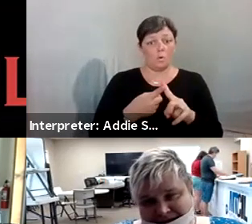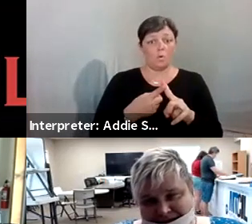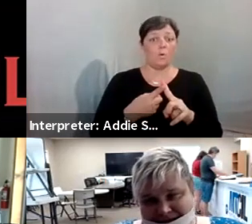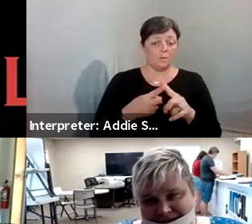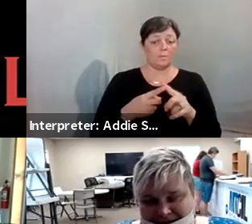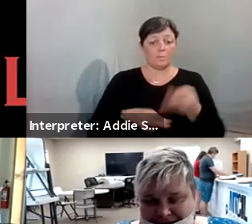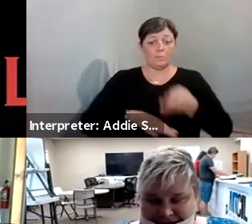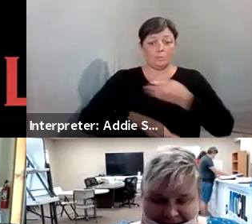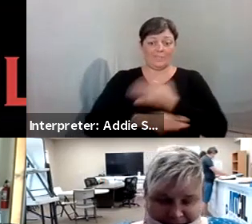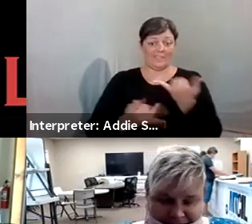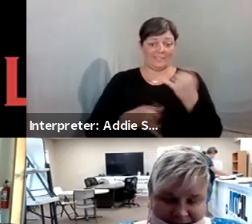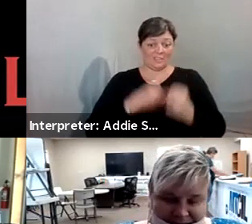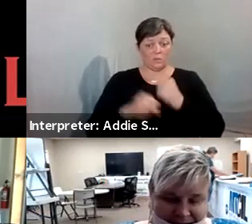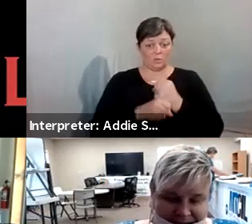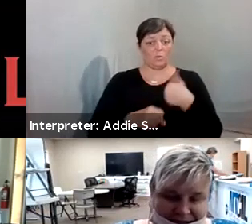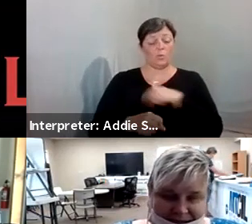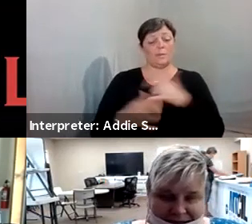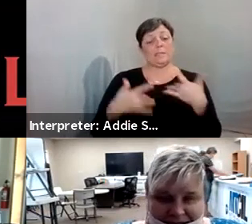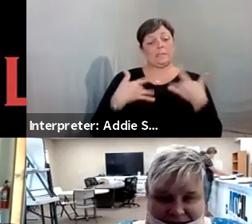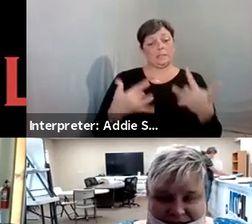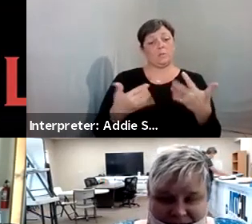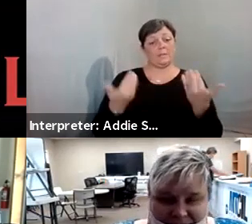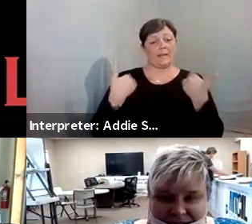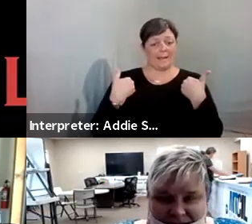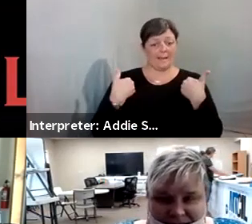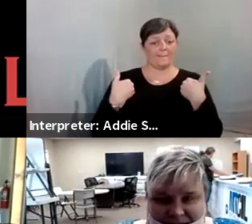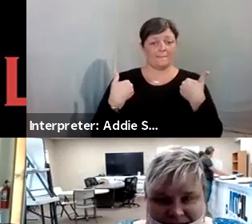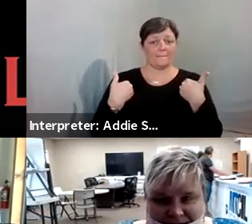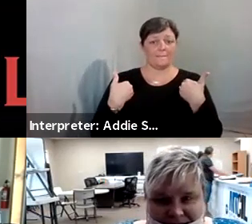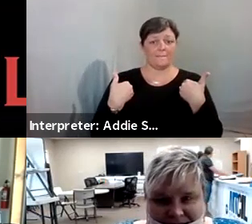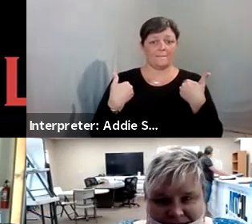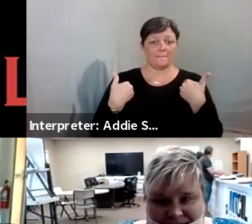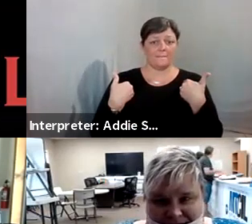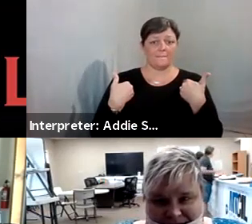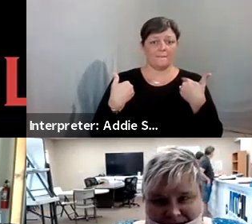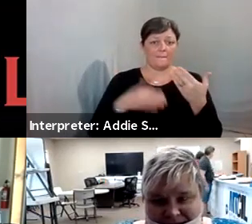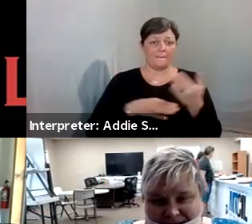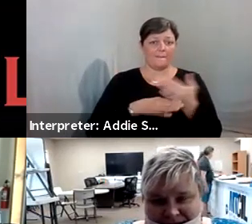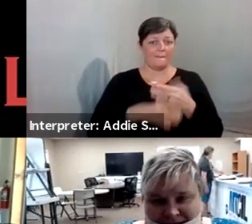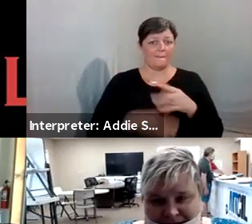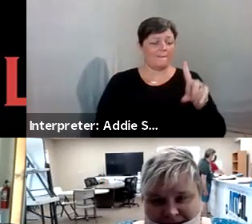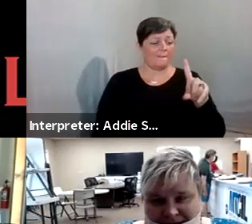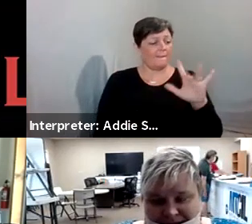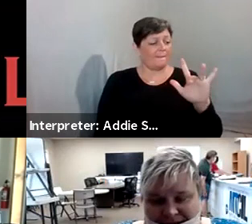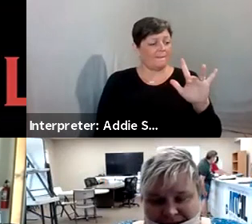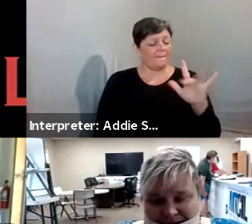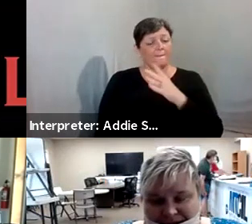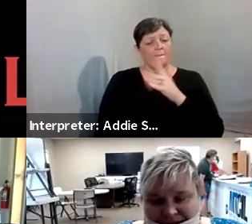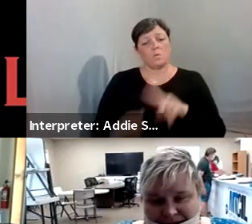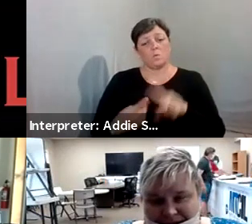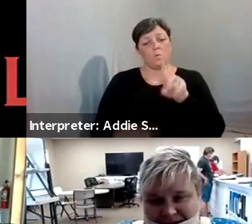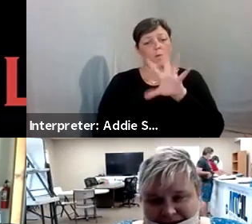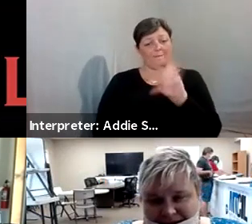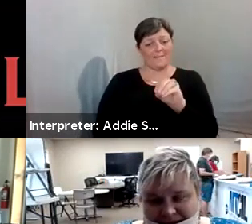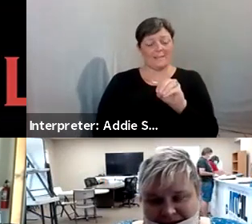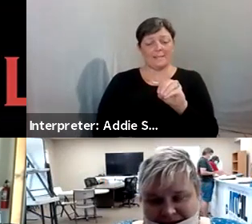even better this year. We usually have maybe between 125 and 150 to